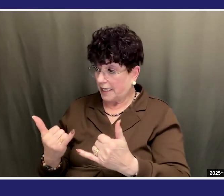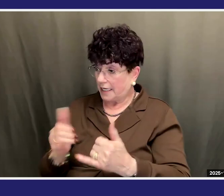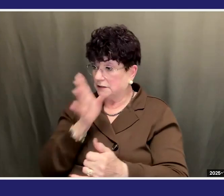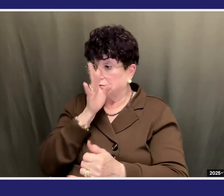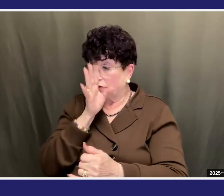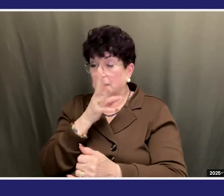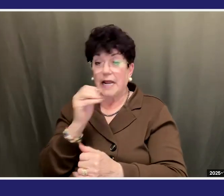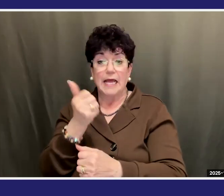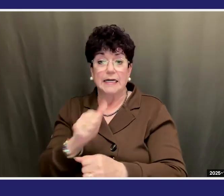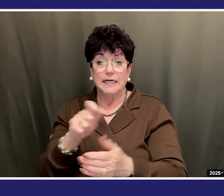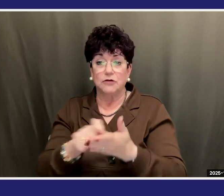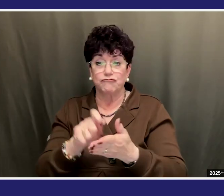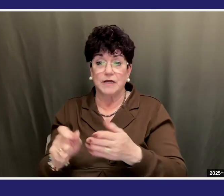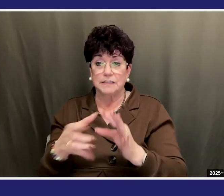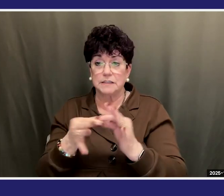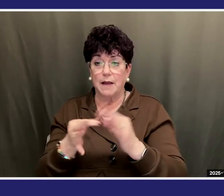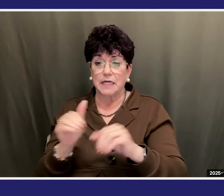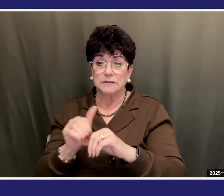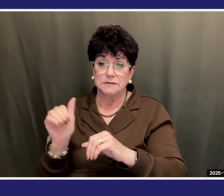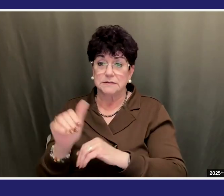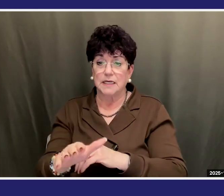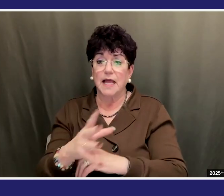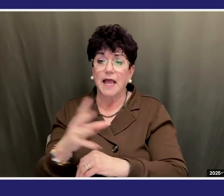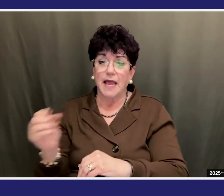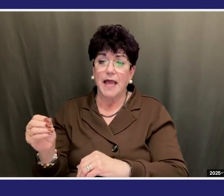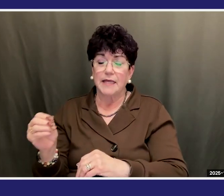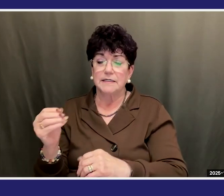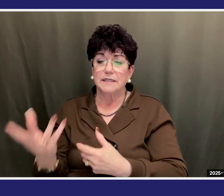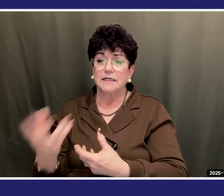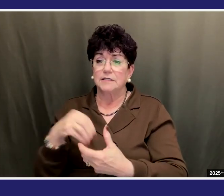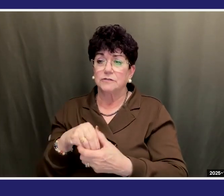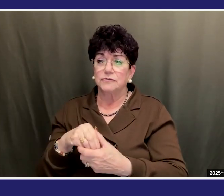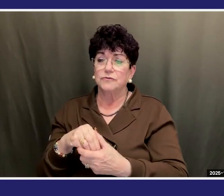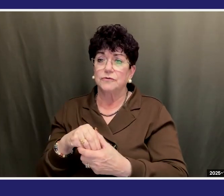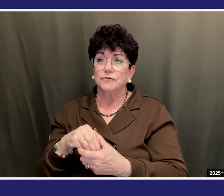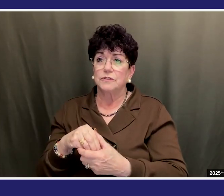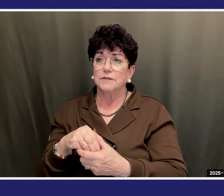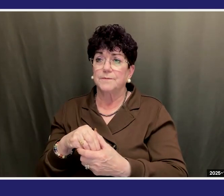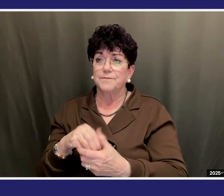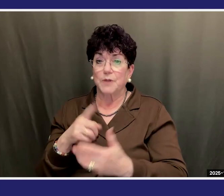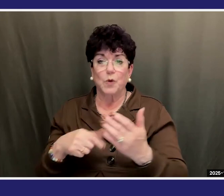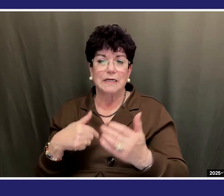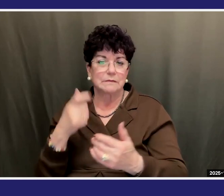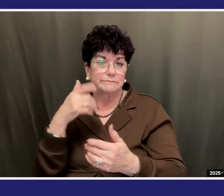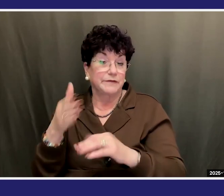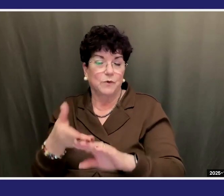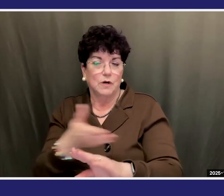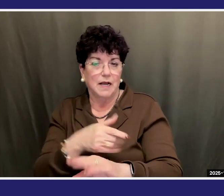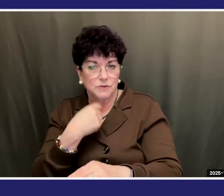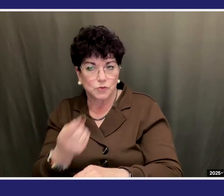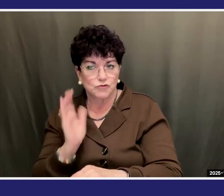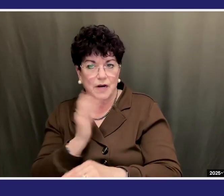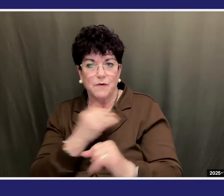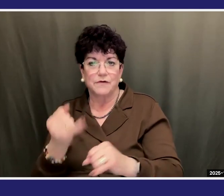well as any written comments, and ultimately incorporate into what I had mentioned before, which is our